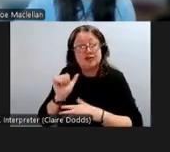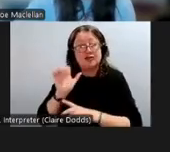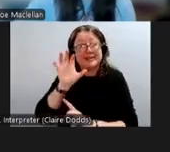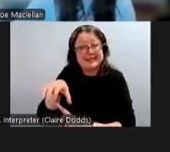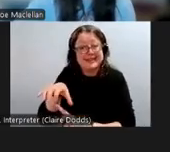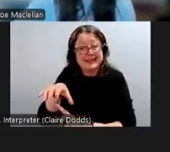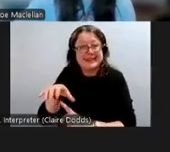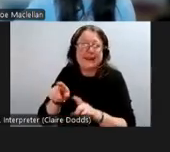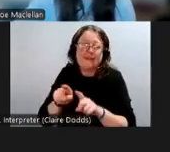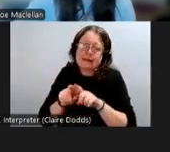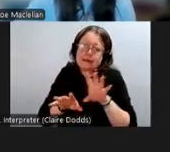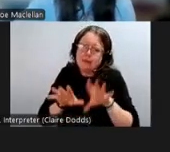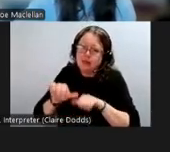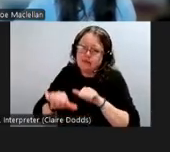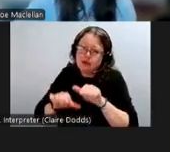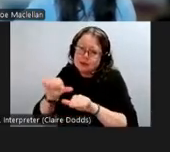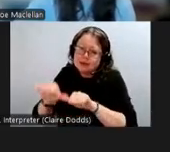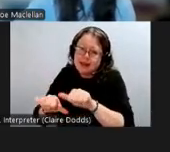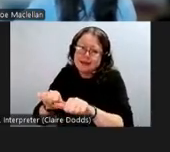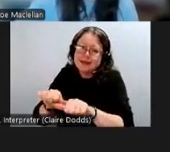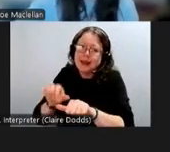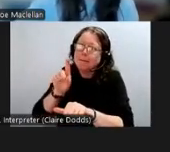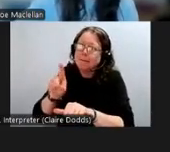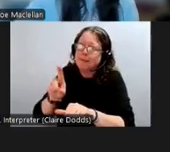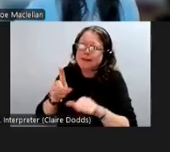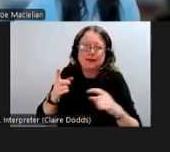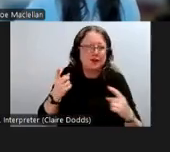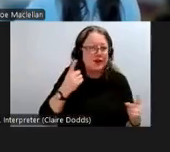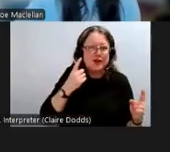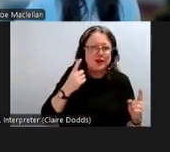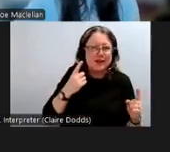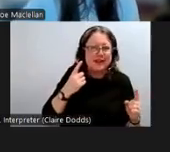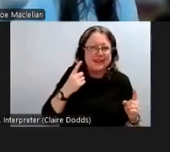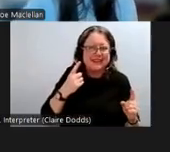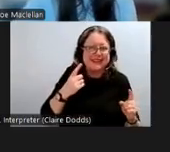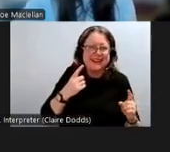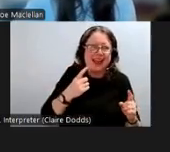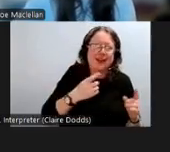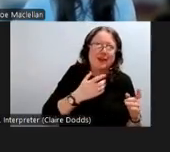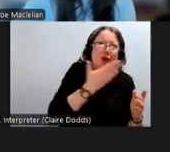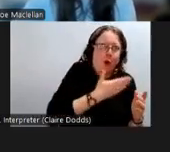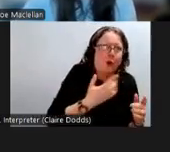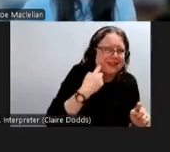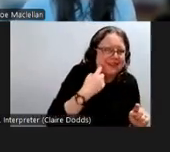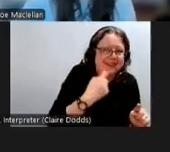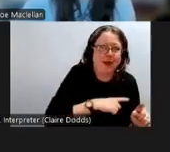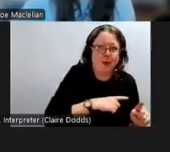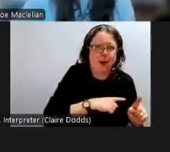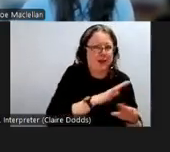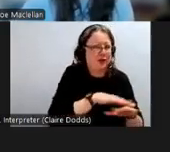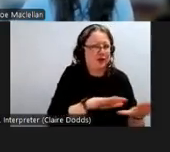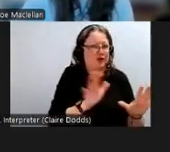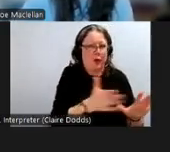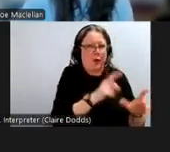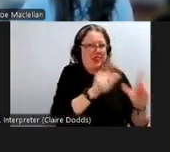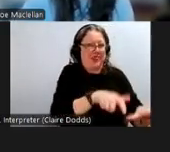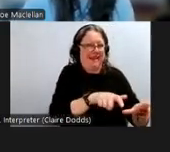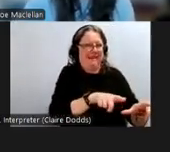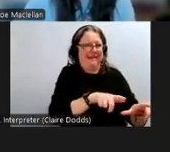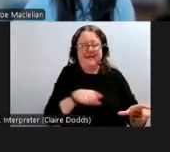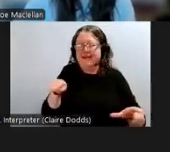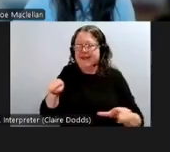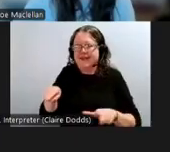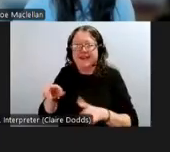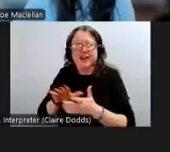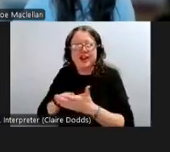have the same captive audience of 150 children, for example. So we have to adapt slightly. So what we do is we deliver